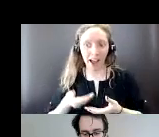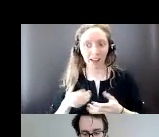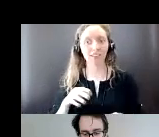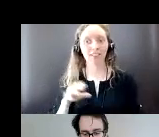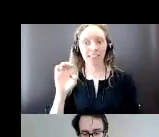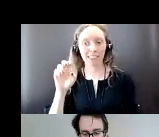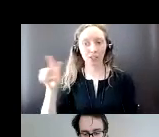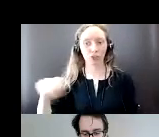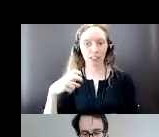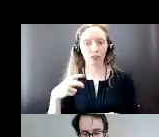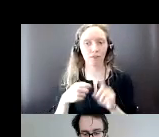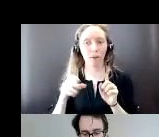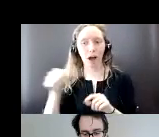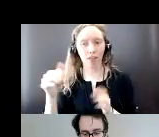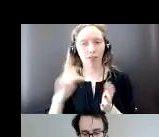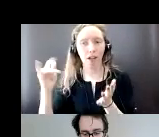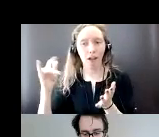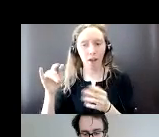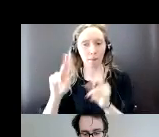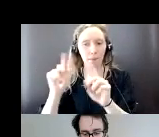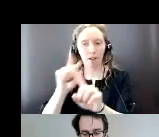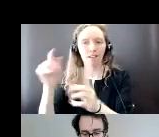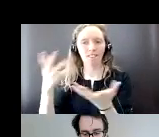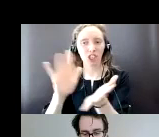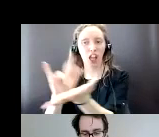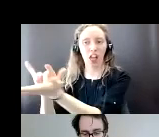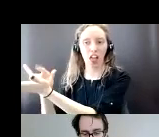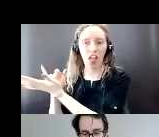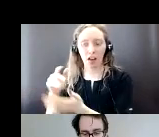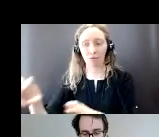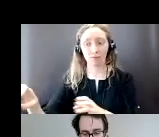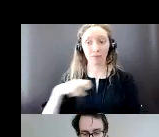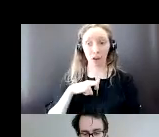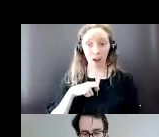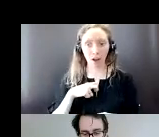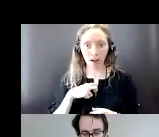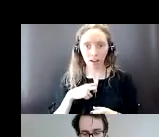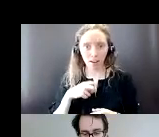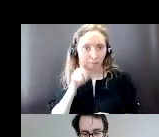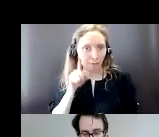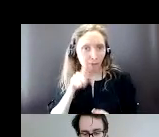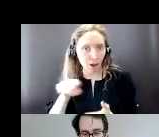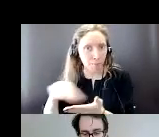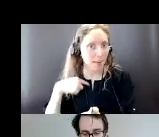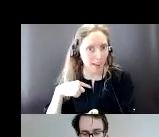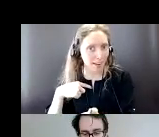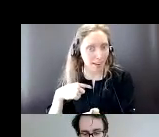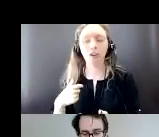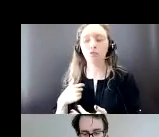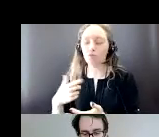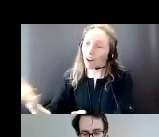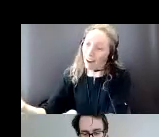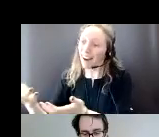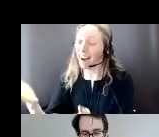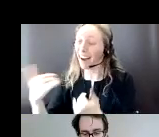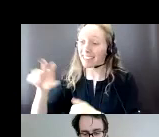victims. So without the victim knowingly receiving fraudulent payments and taking those payments and putting